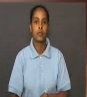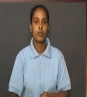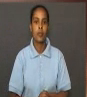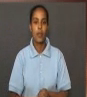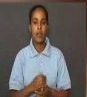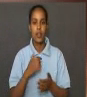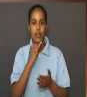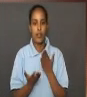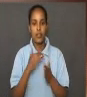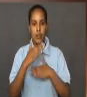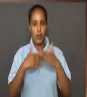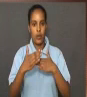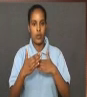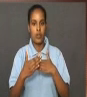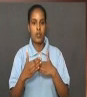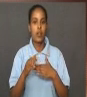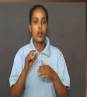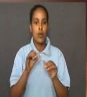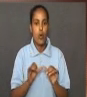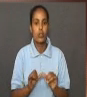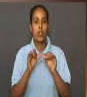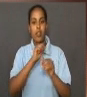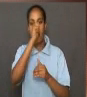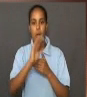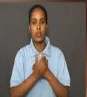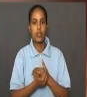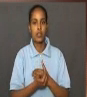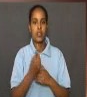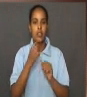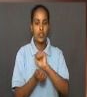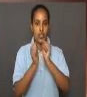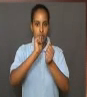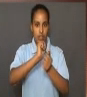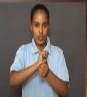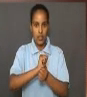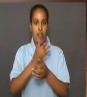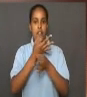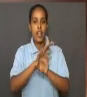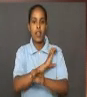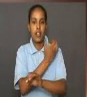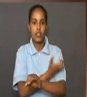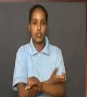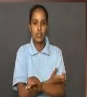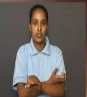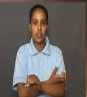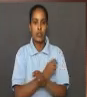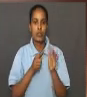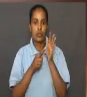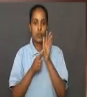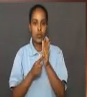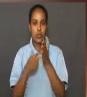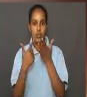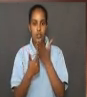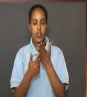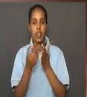If a process is occurring at constant temperature, the change in free energy is shown in